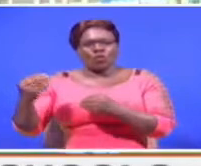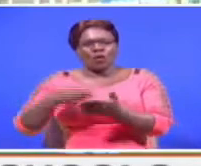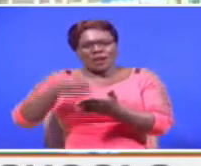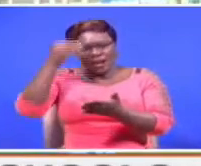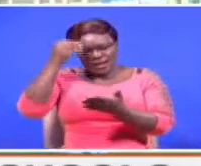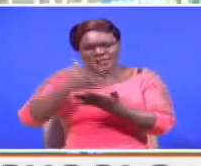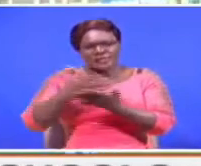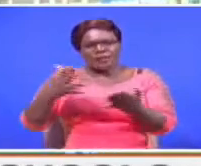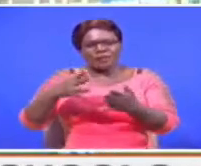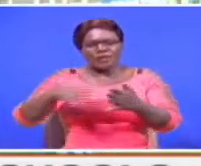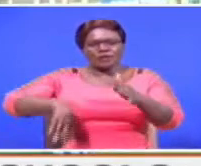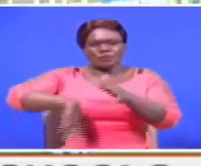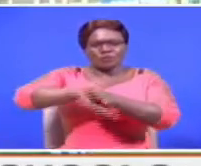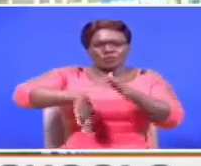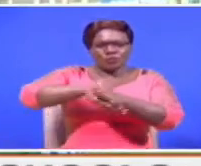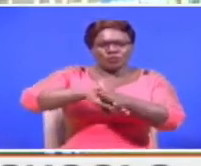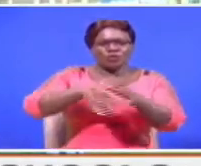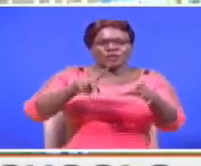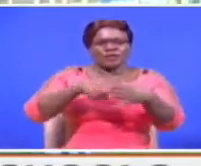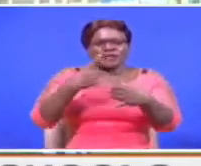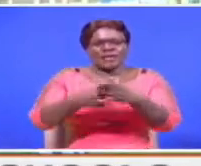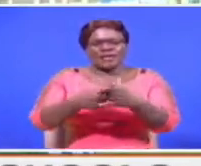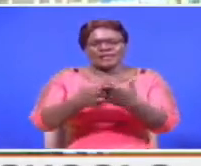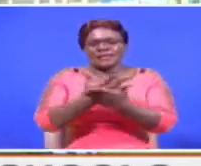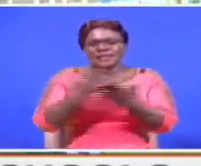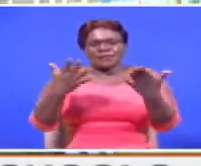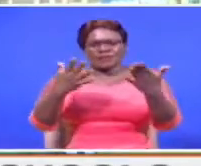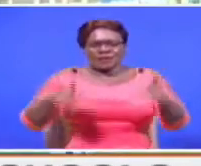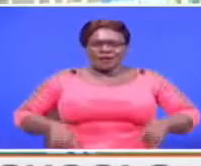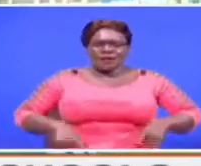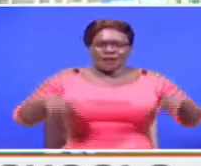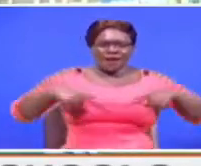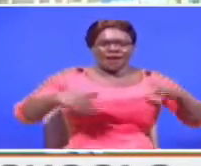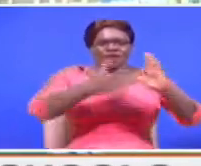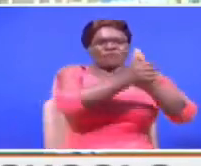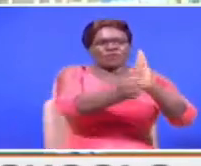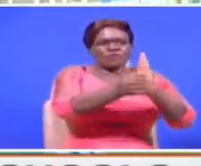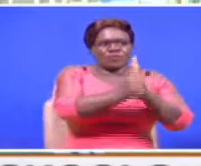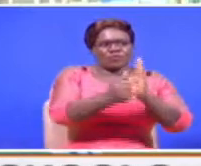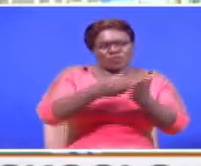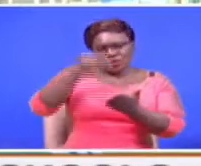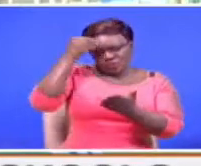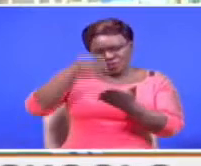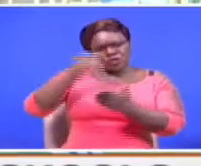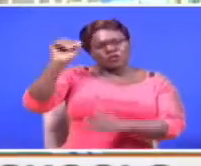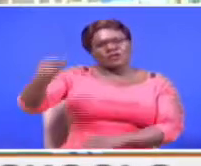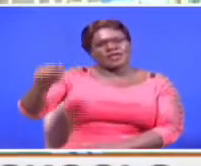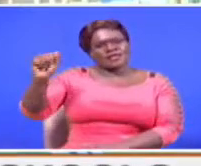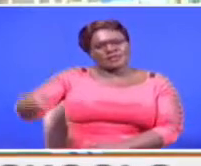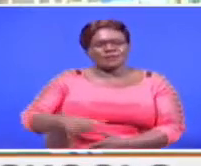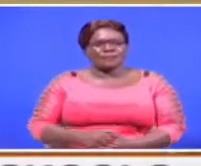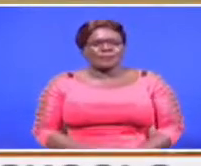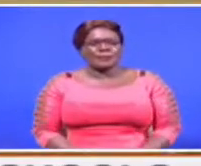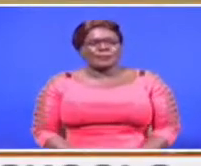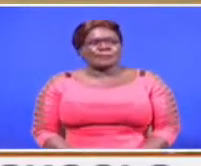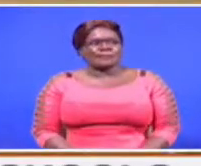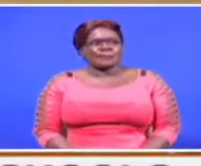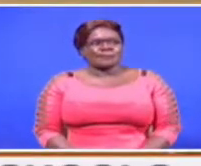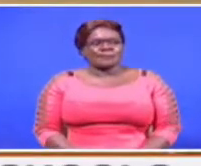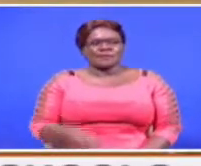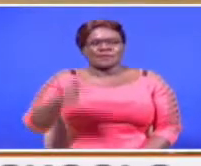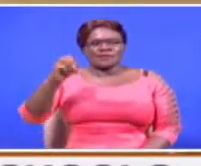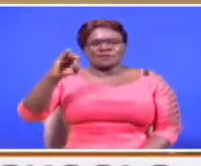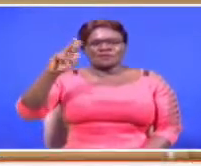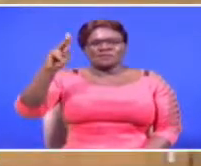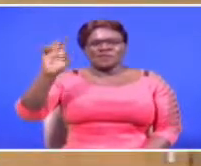about football, but at the same time, something about life skills, about education, yes. Mike